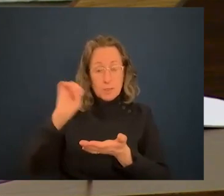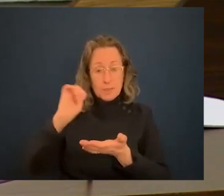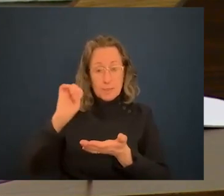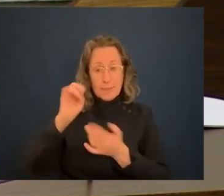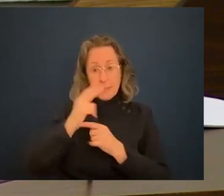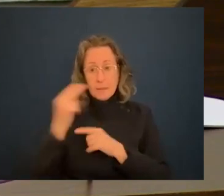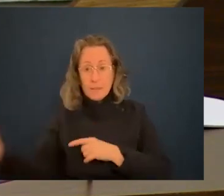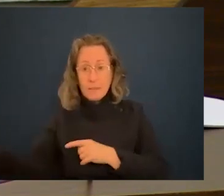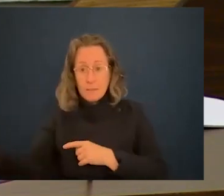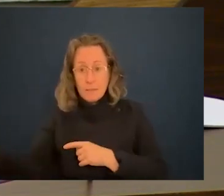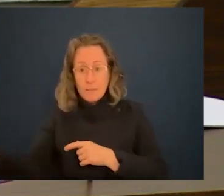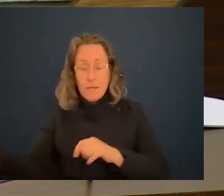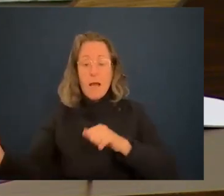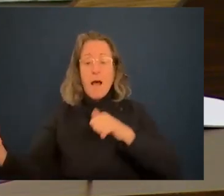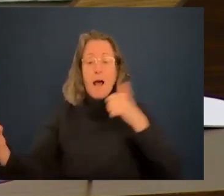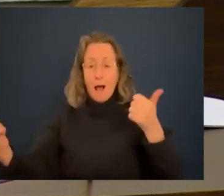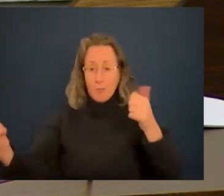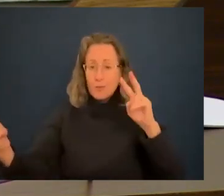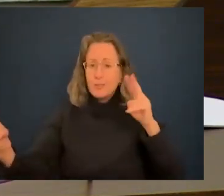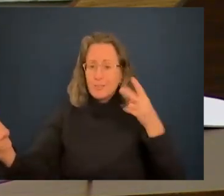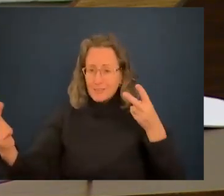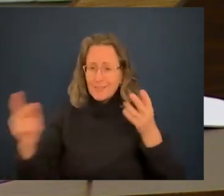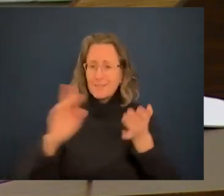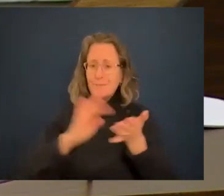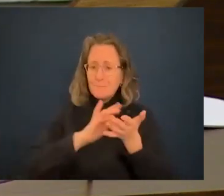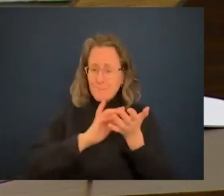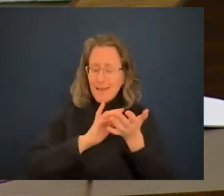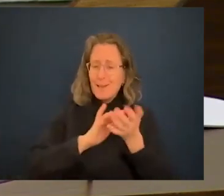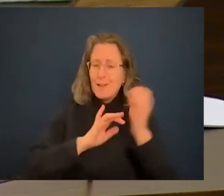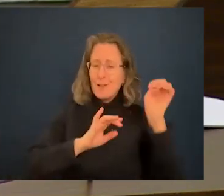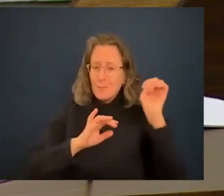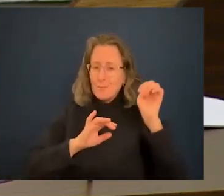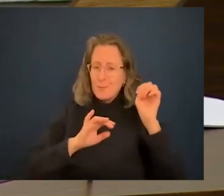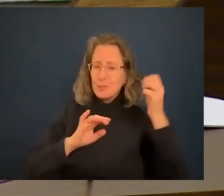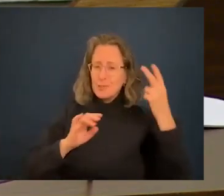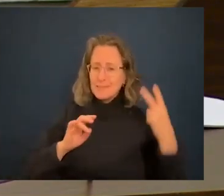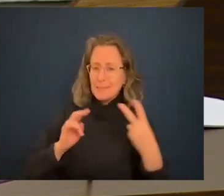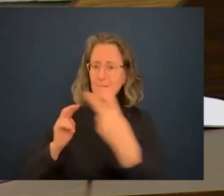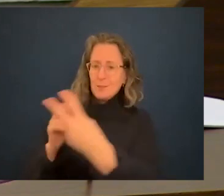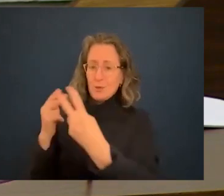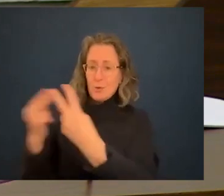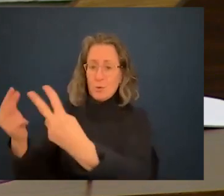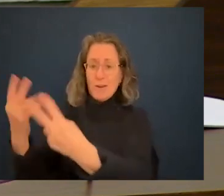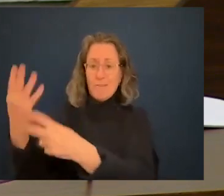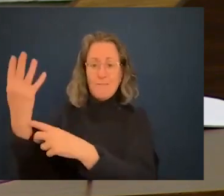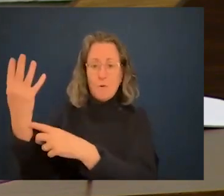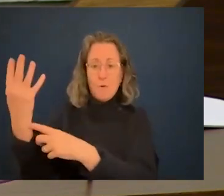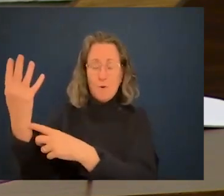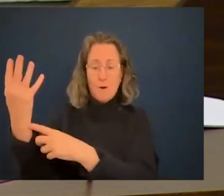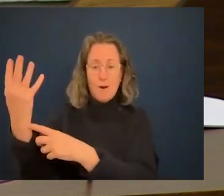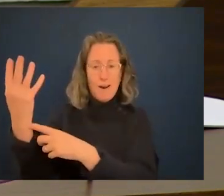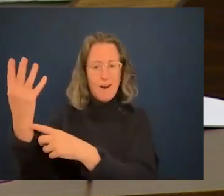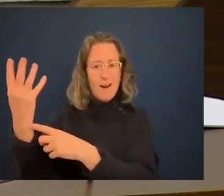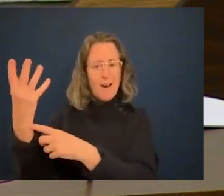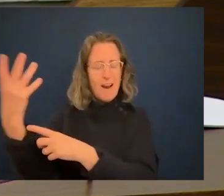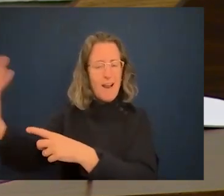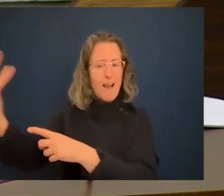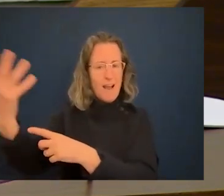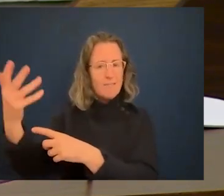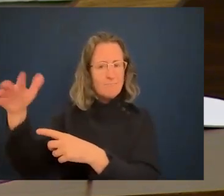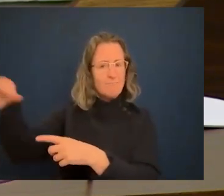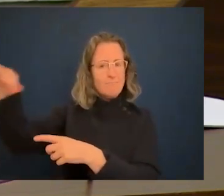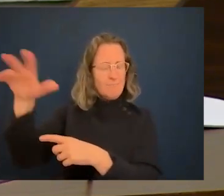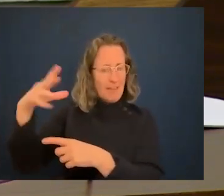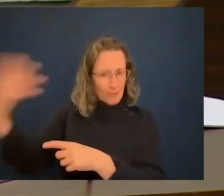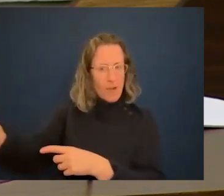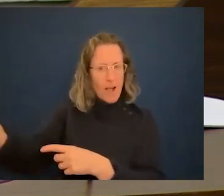comes in so you're sending another truck to that medical call so now you have four people committed to a medical emergency two different